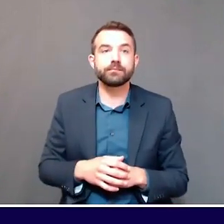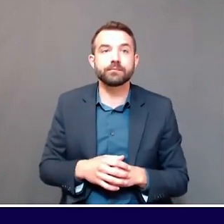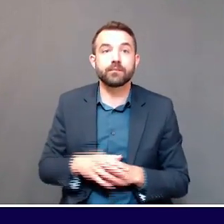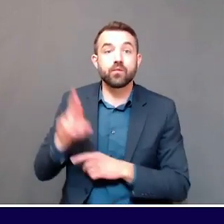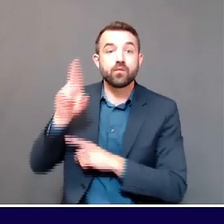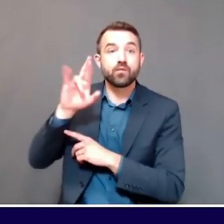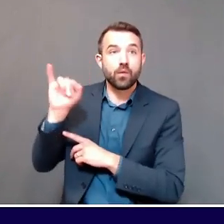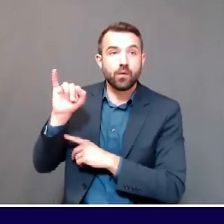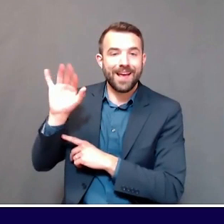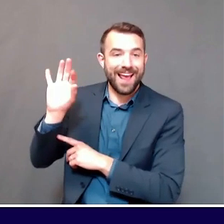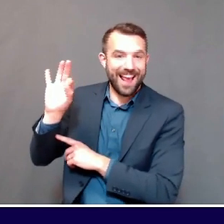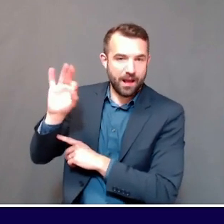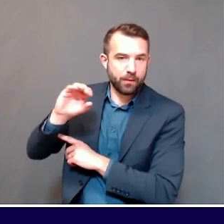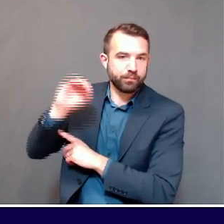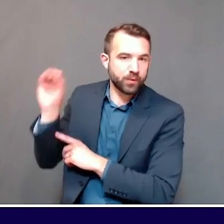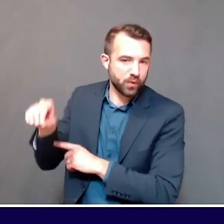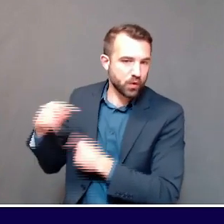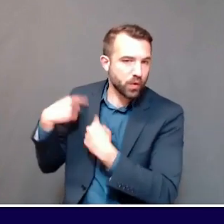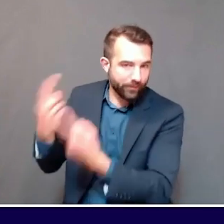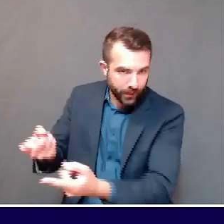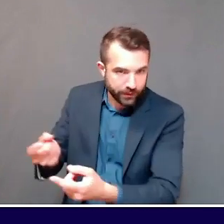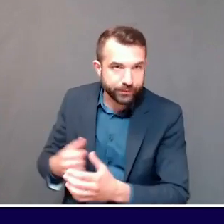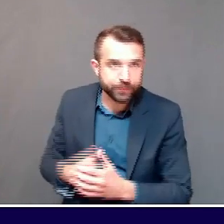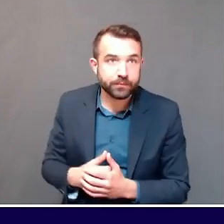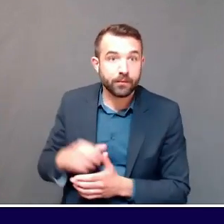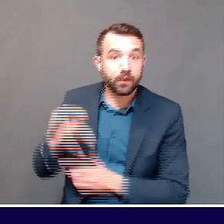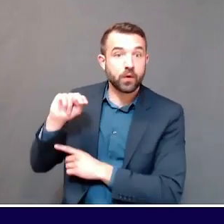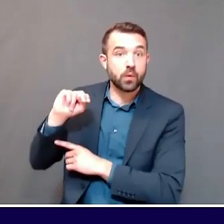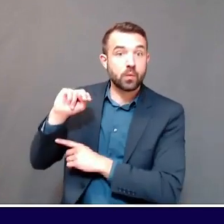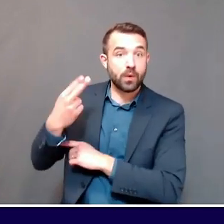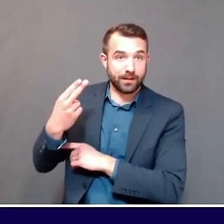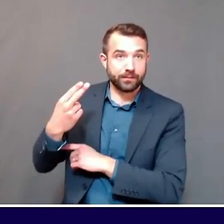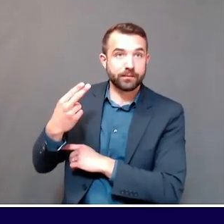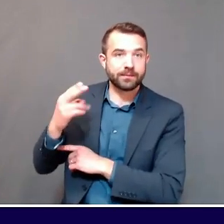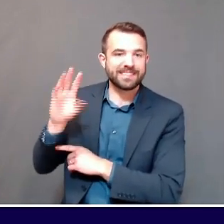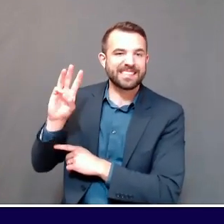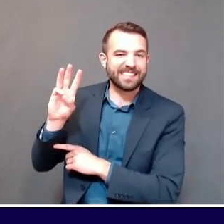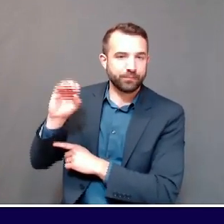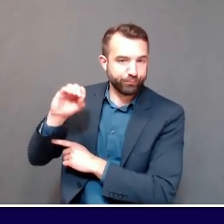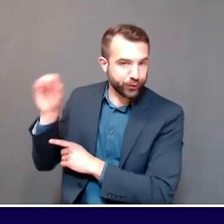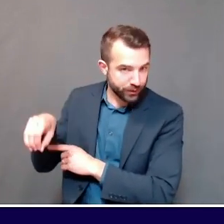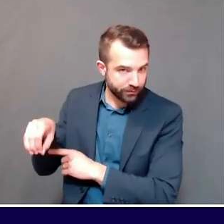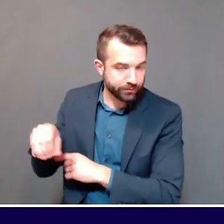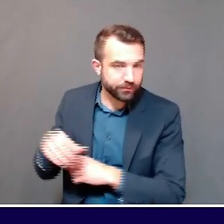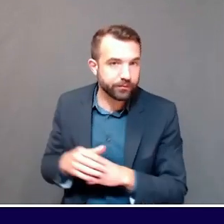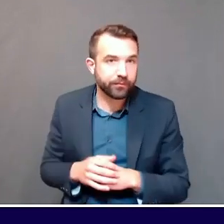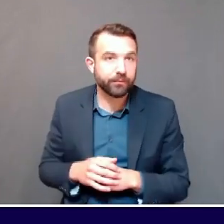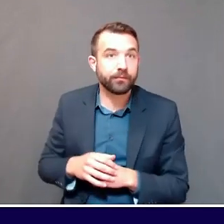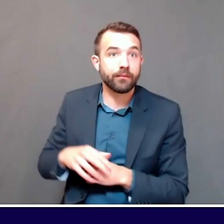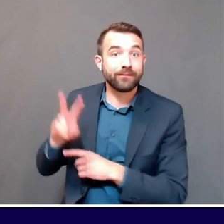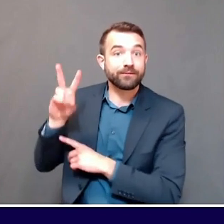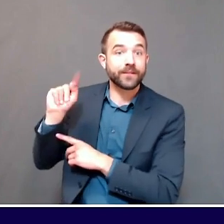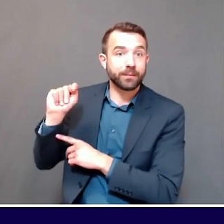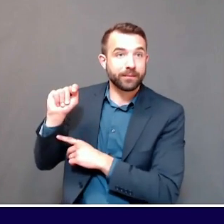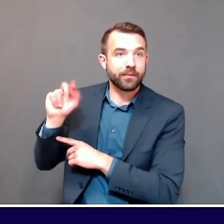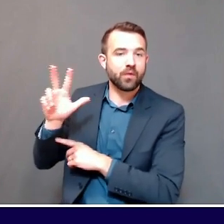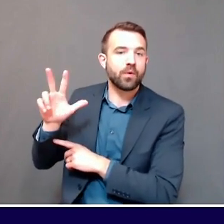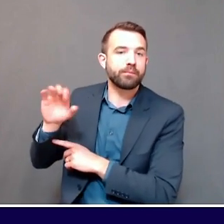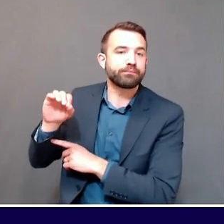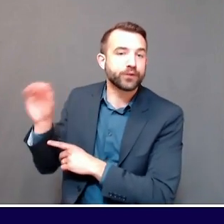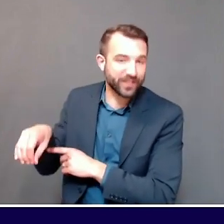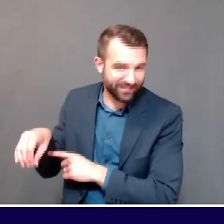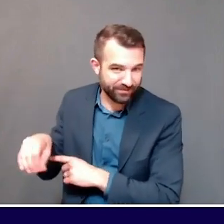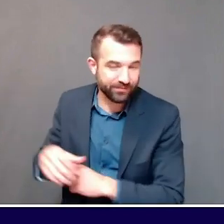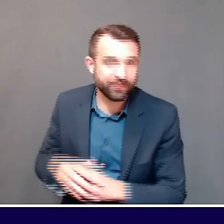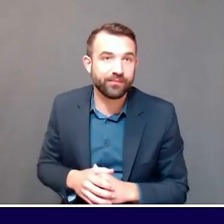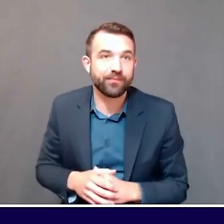Island, 6% in New Hampshire, and about 3% in Vermont. That is to